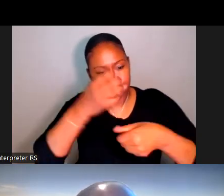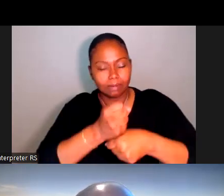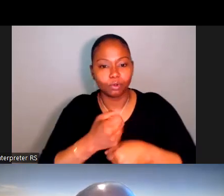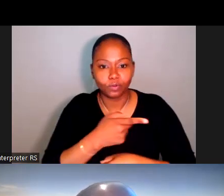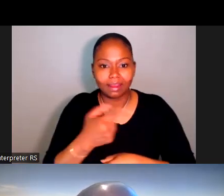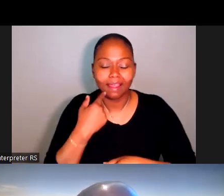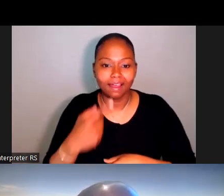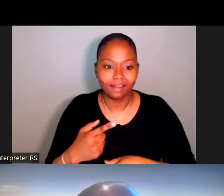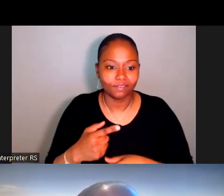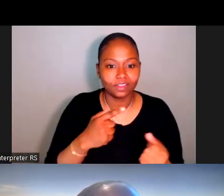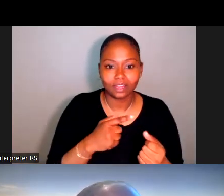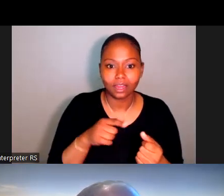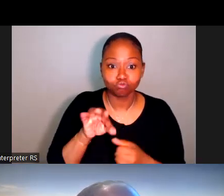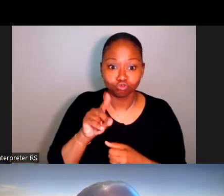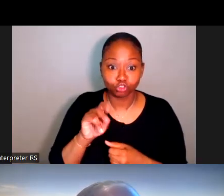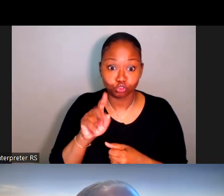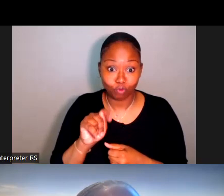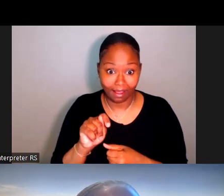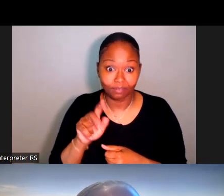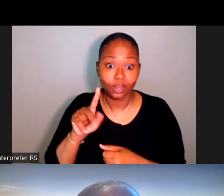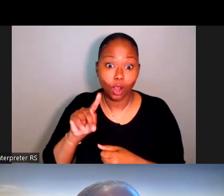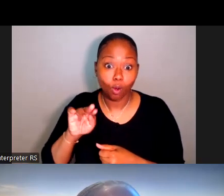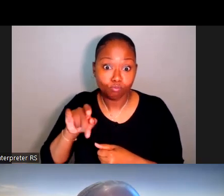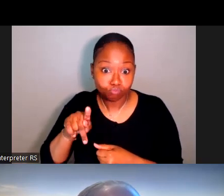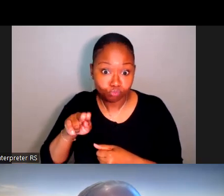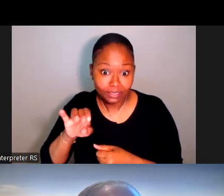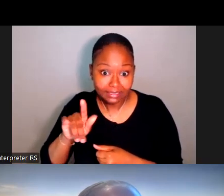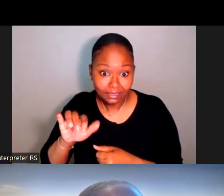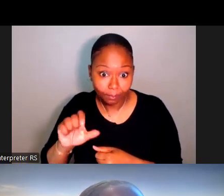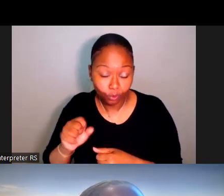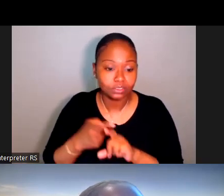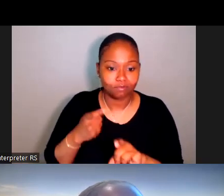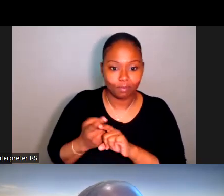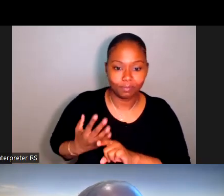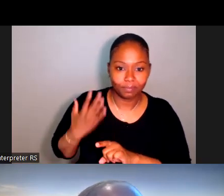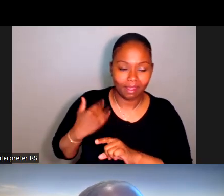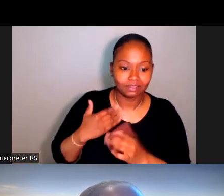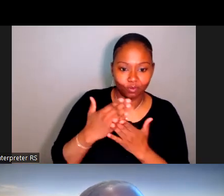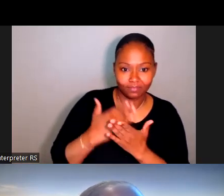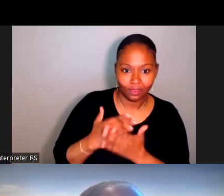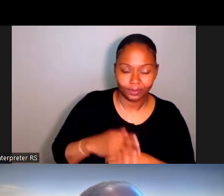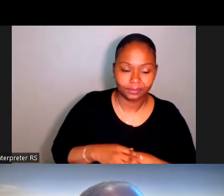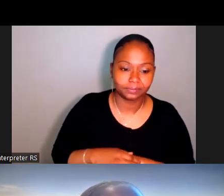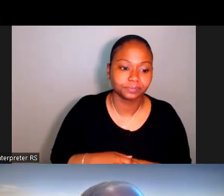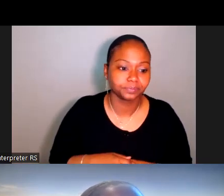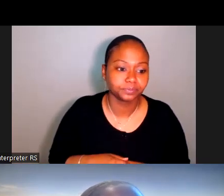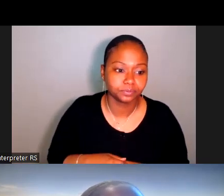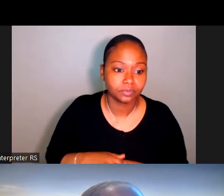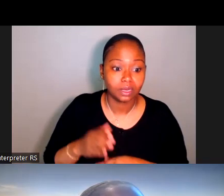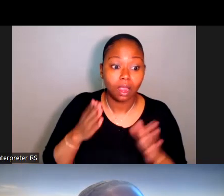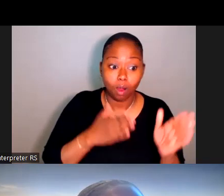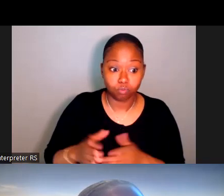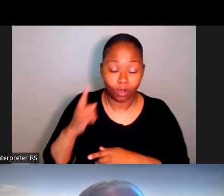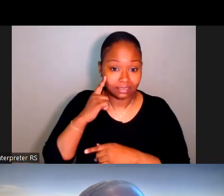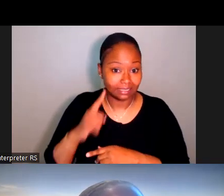draft principles and develop policy and practice recommendations that establish the following: a process for residents